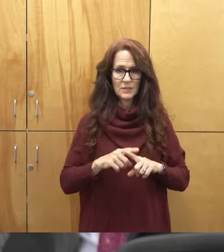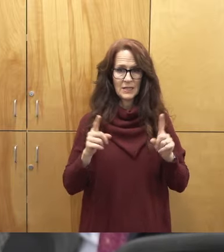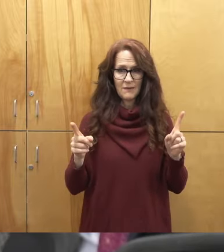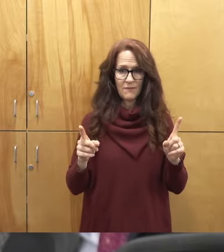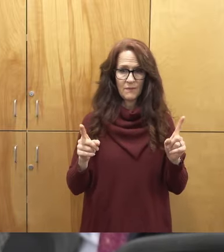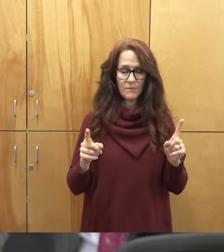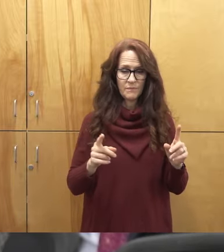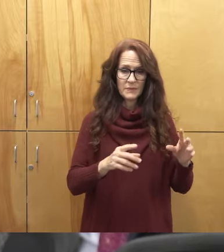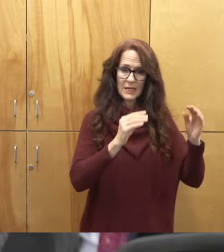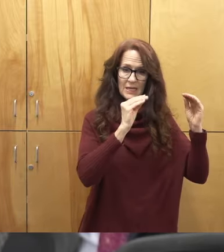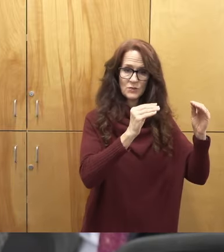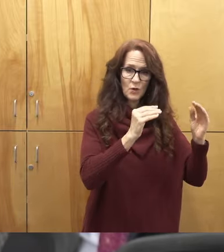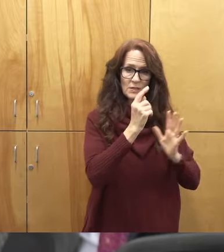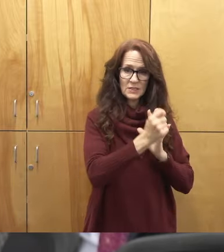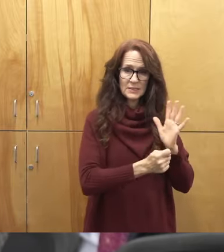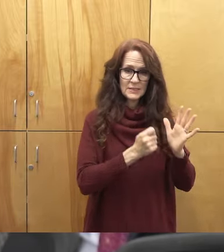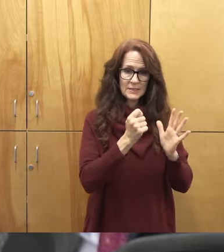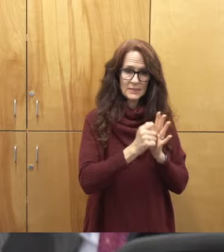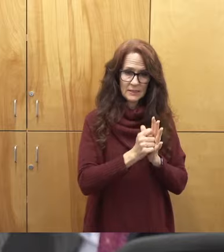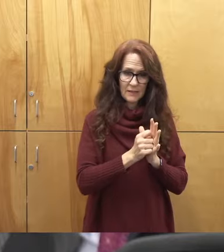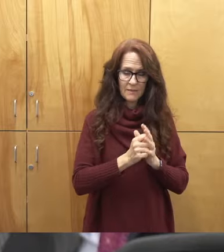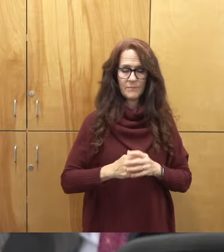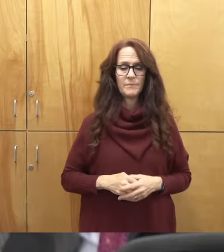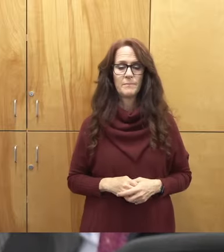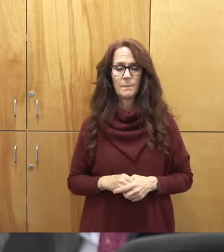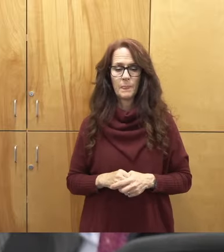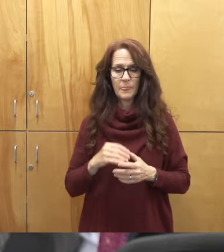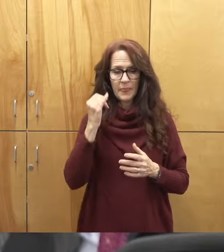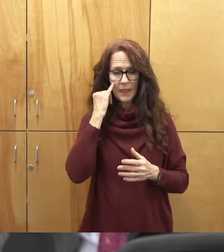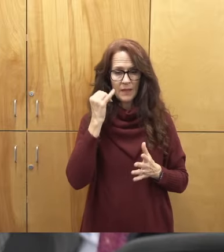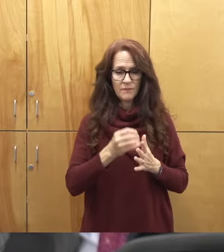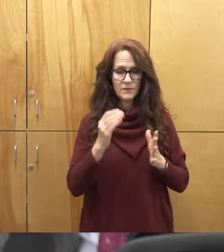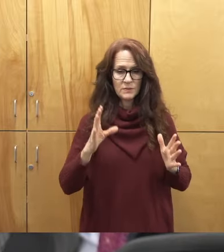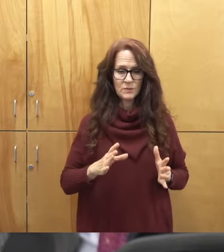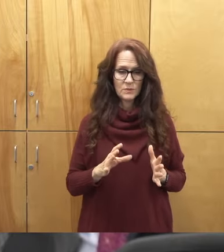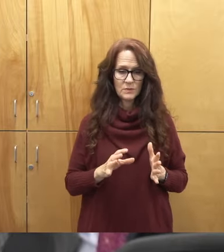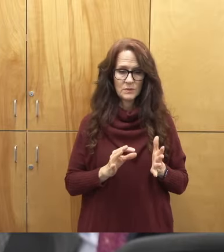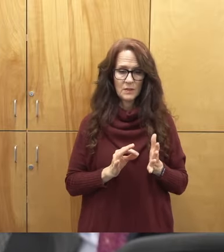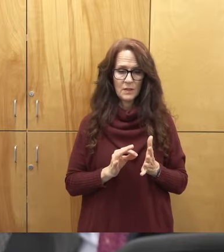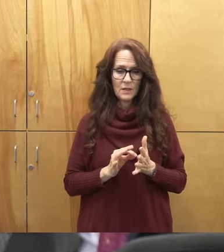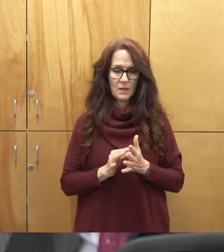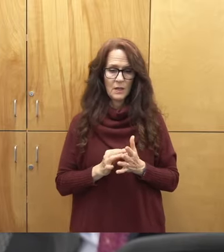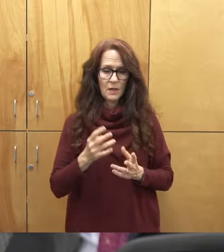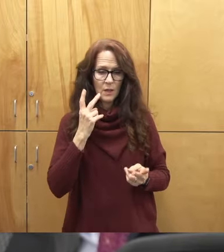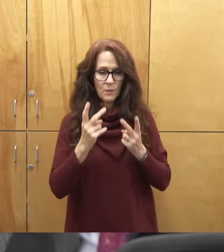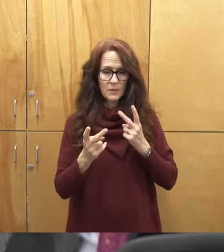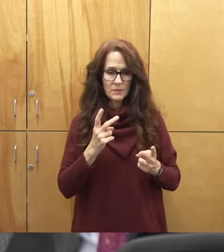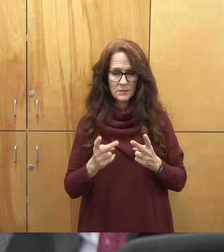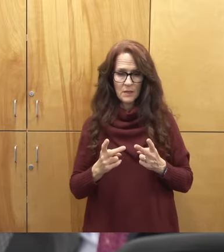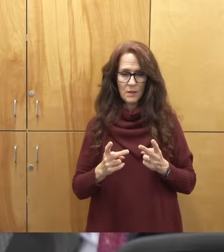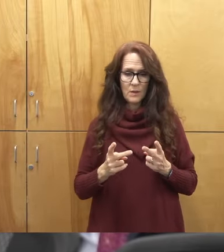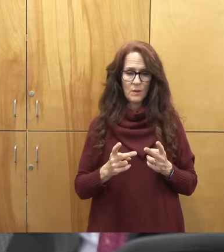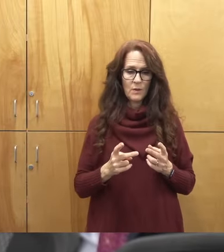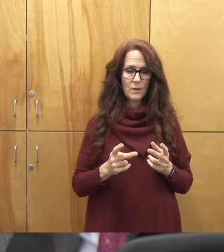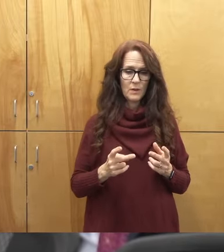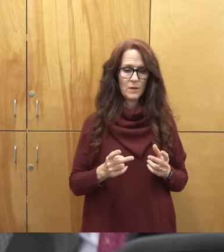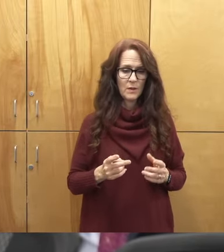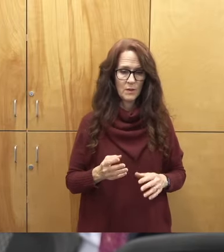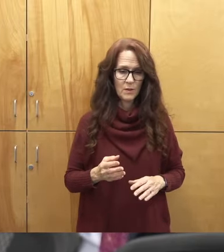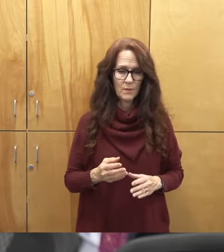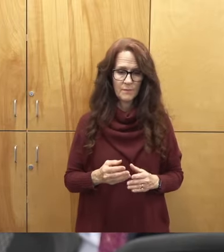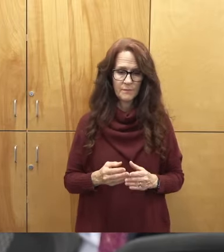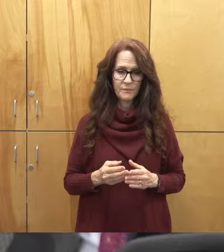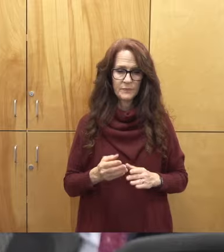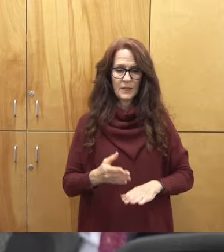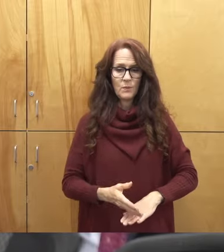between instruction that has been given. And so if our students scored, we saw a like growth and moving in the